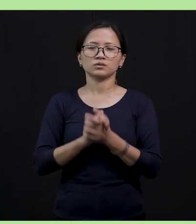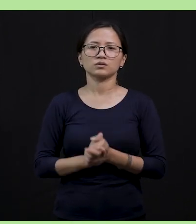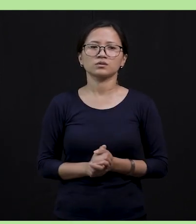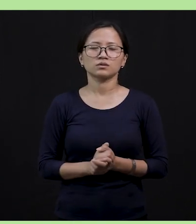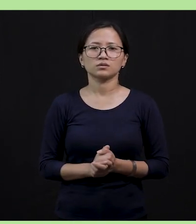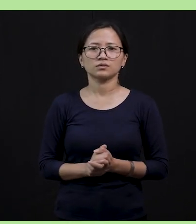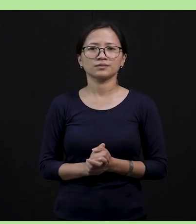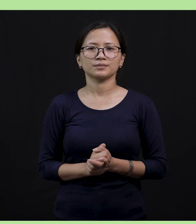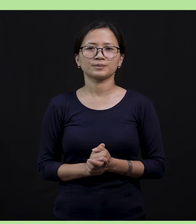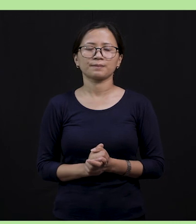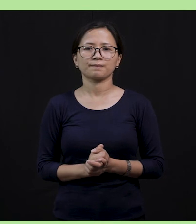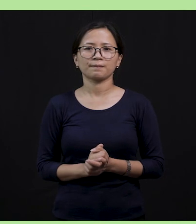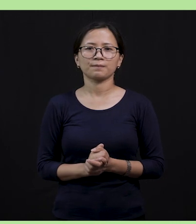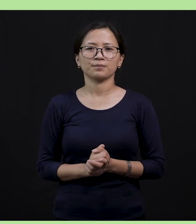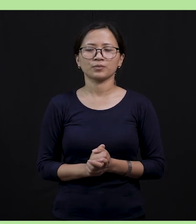of